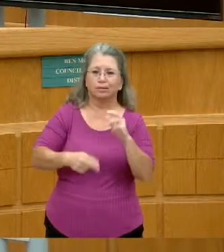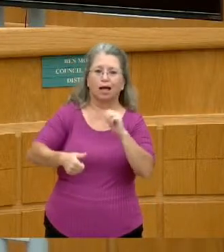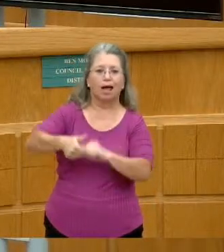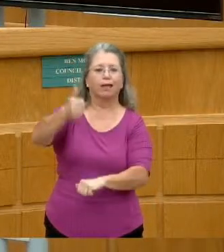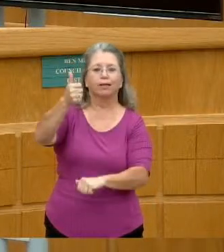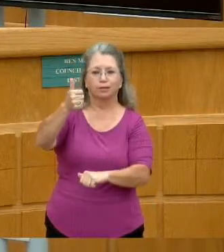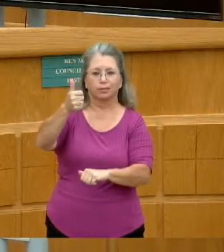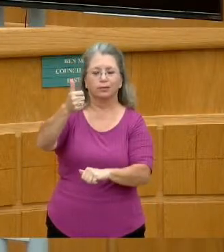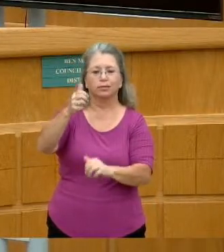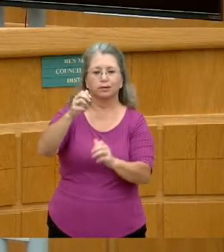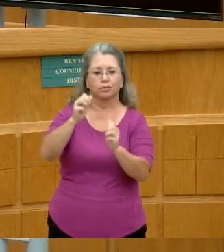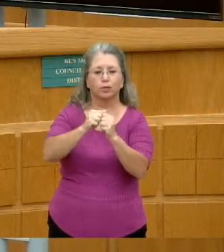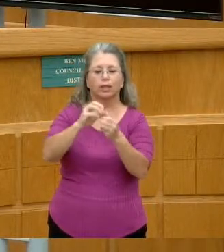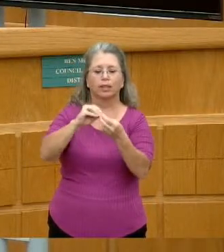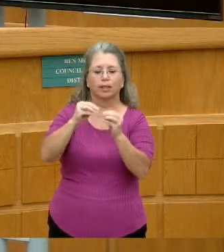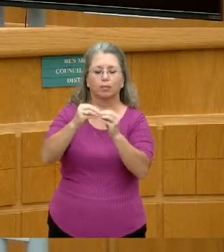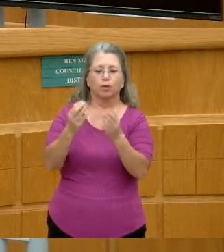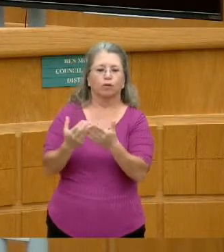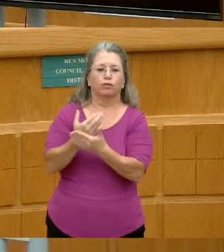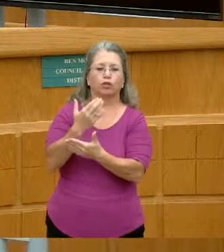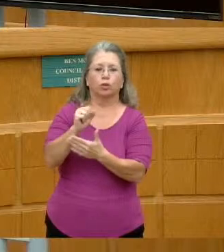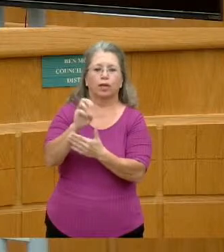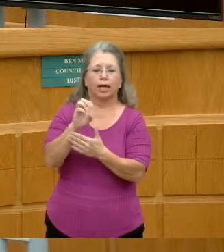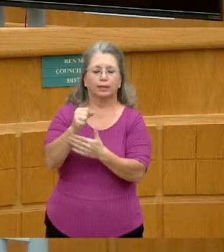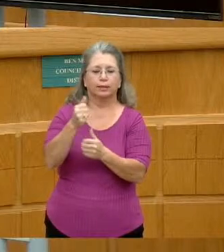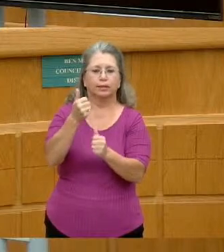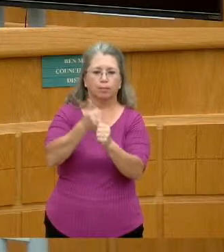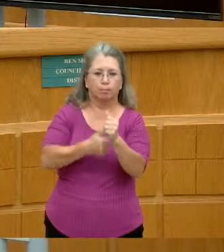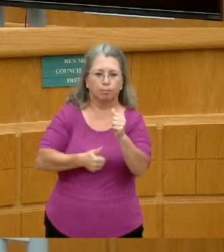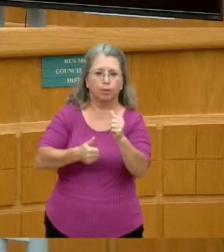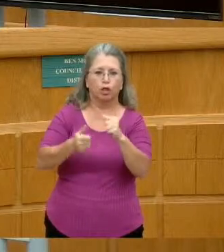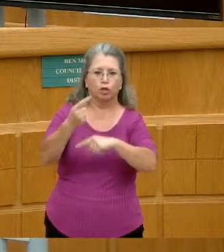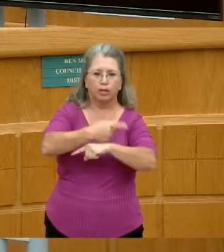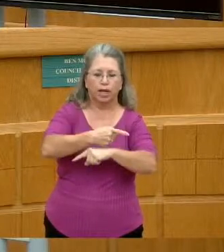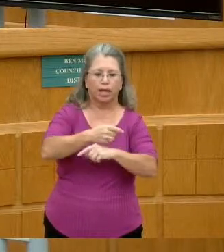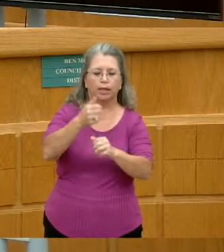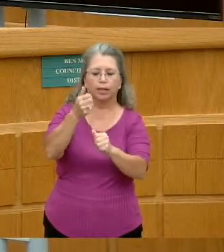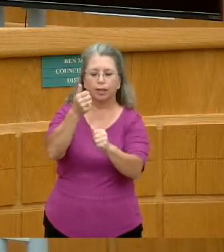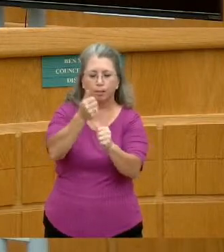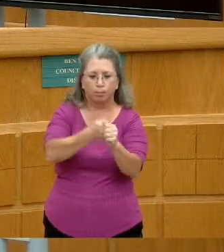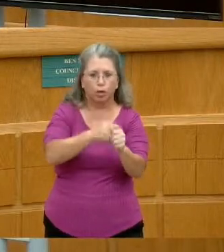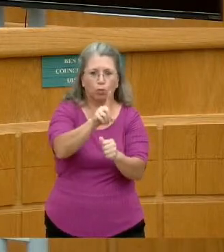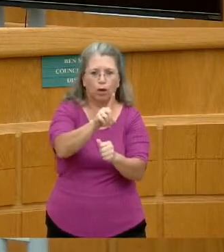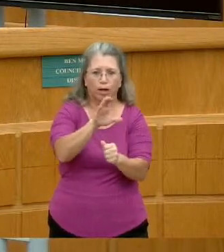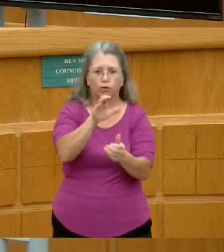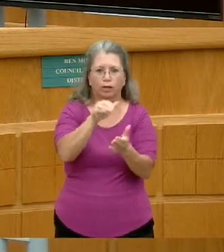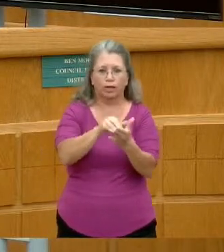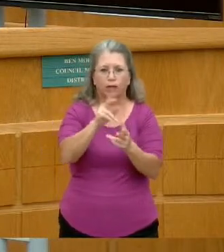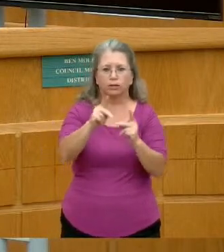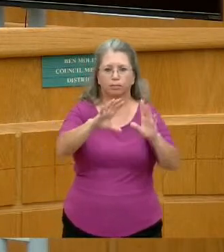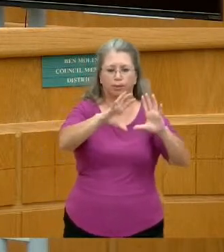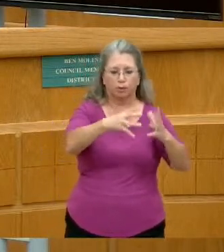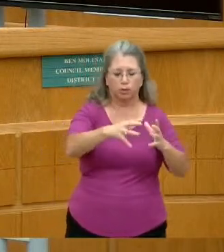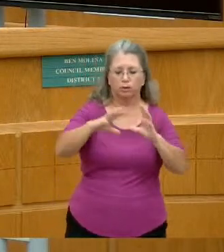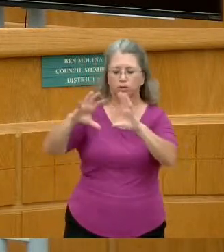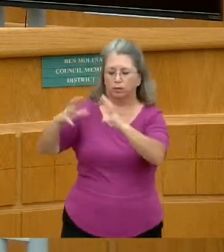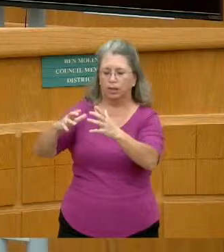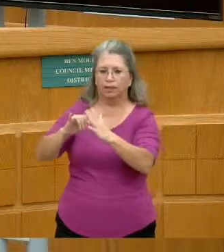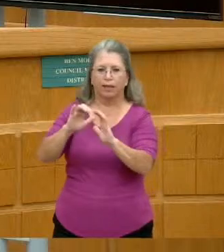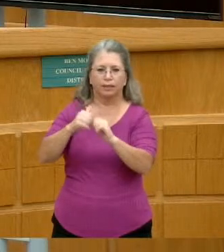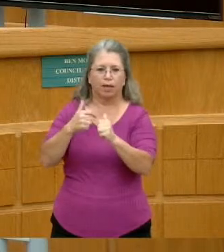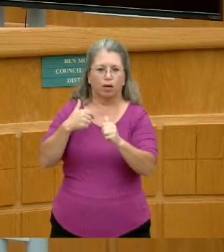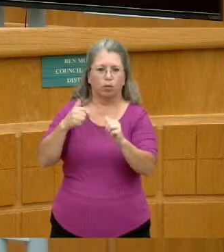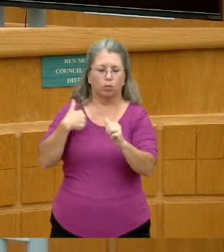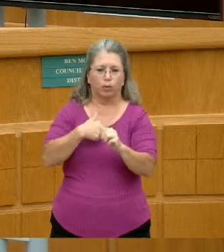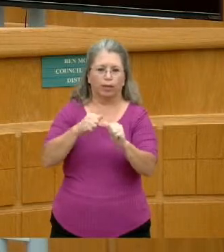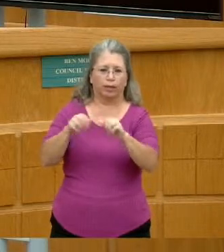in terms of new cases per day per 100,000 people, which is a way to standardize for the different population sizes